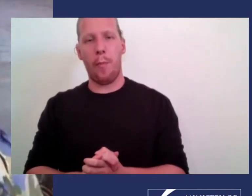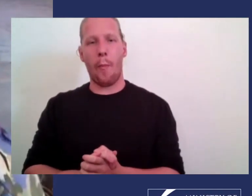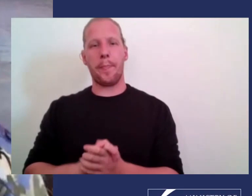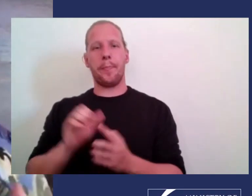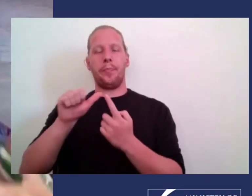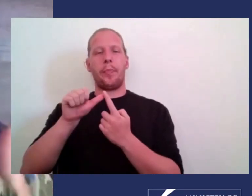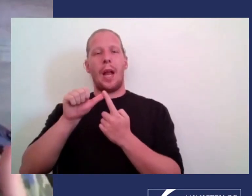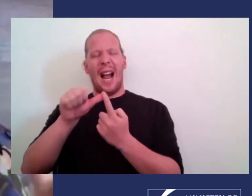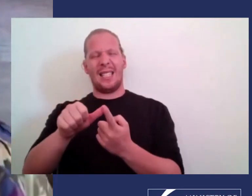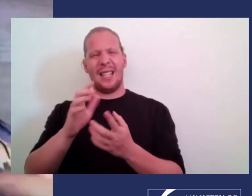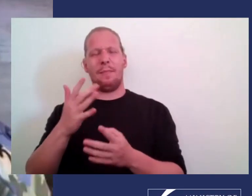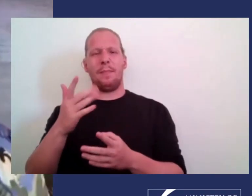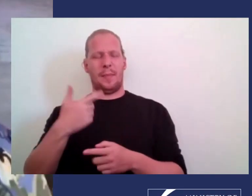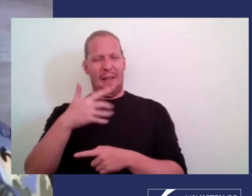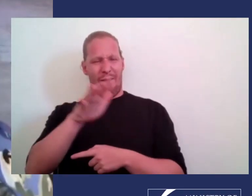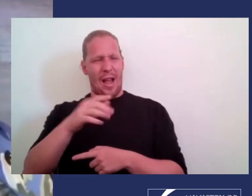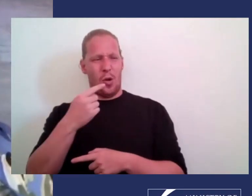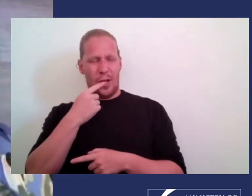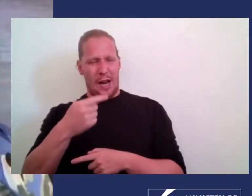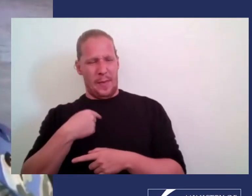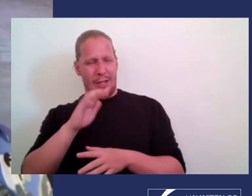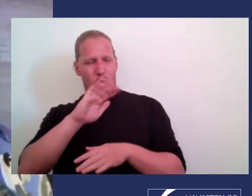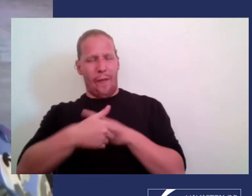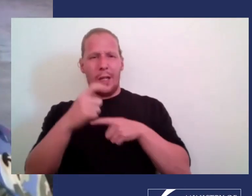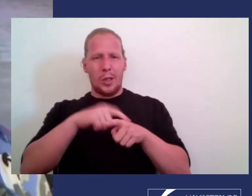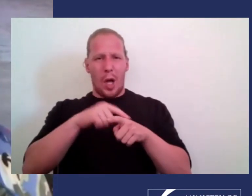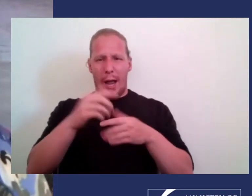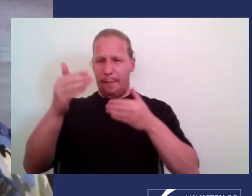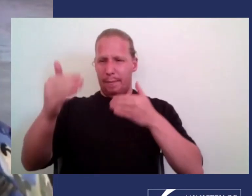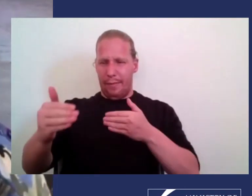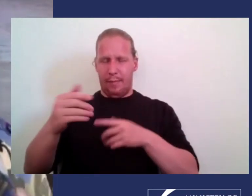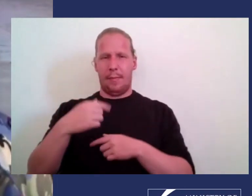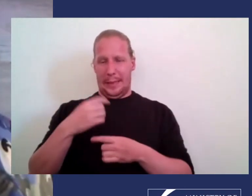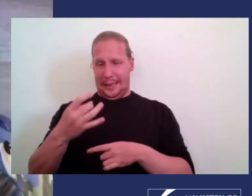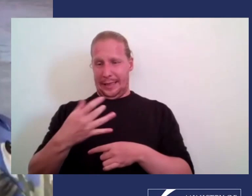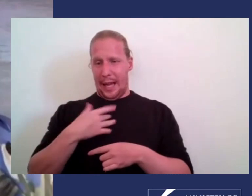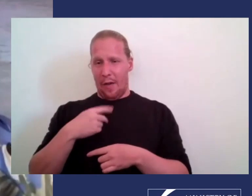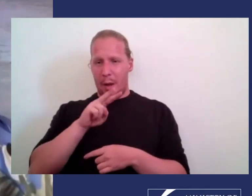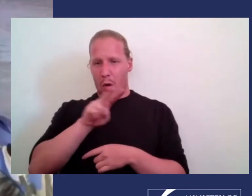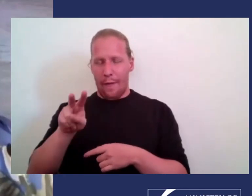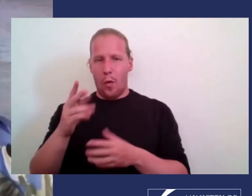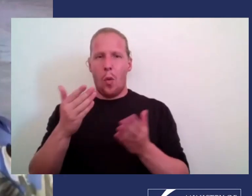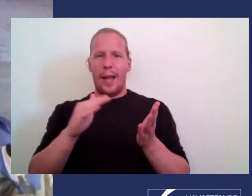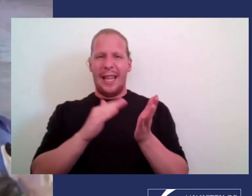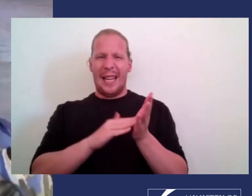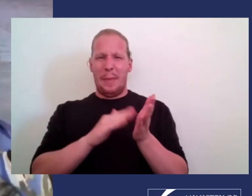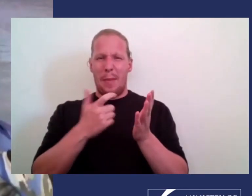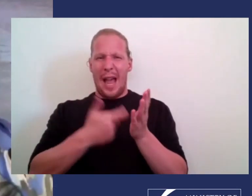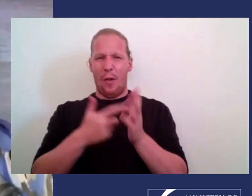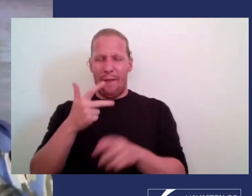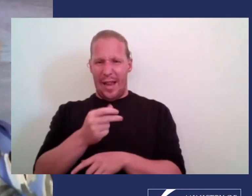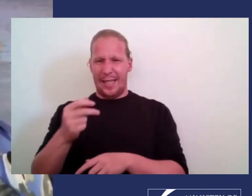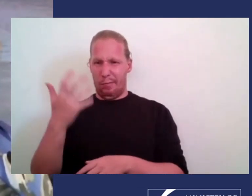time scale. You know, I was also looking at the measles vaccine and thinking, wow, you know, we've been vaccinating kids against measles since the